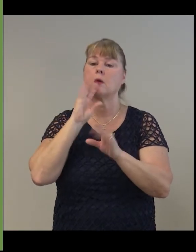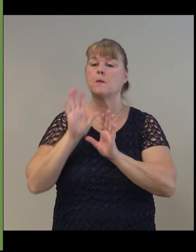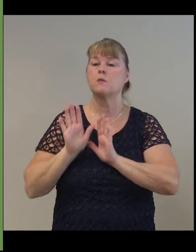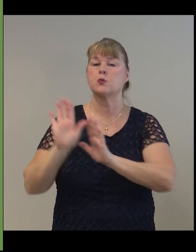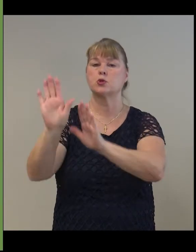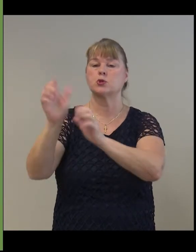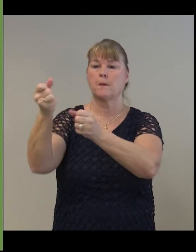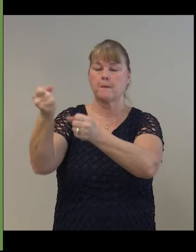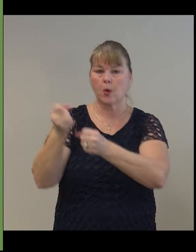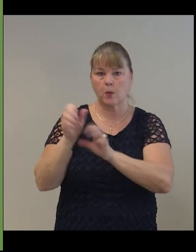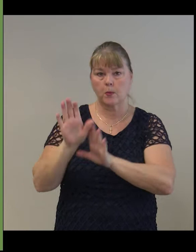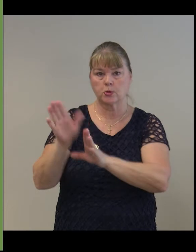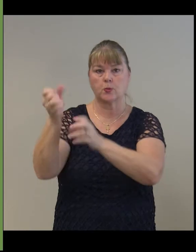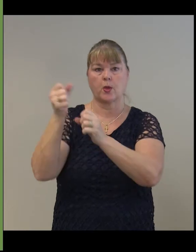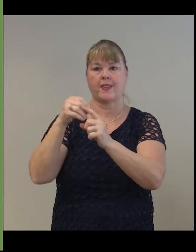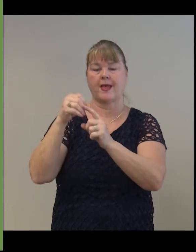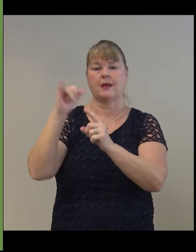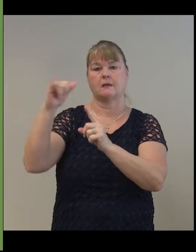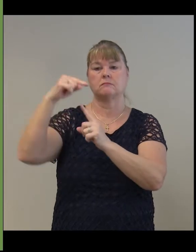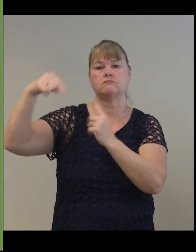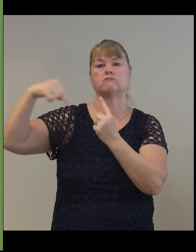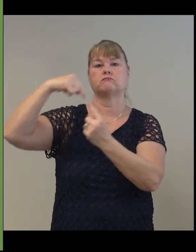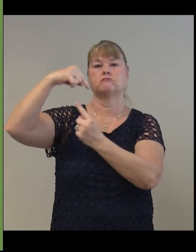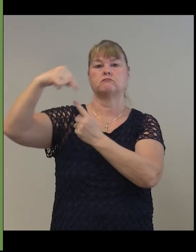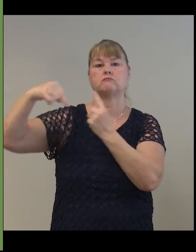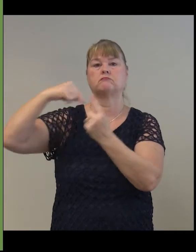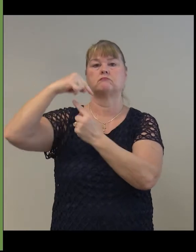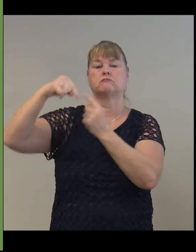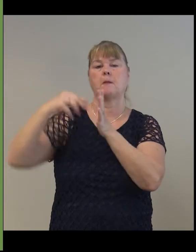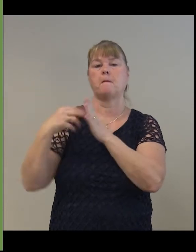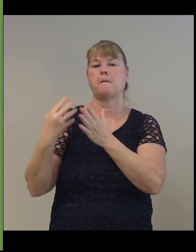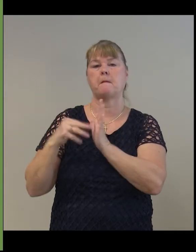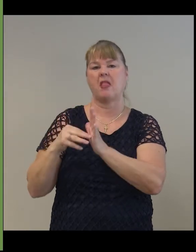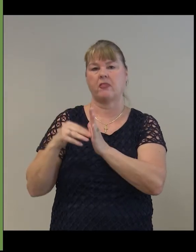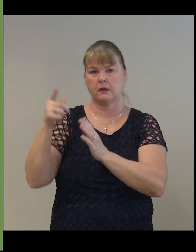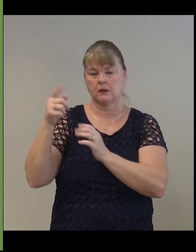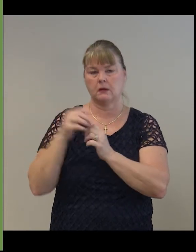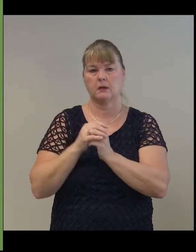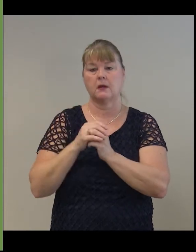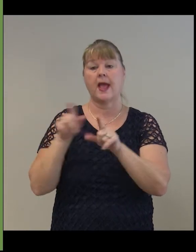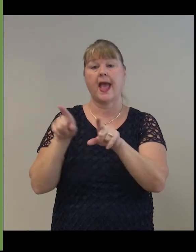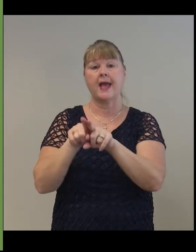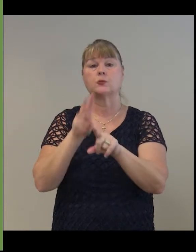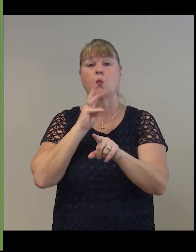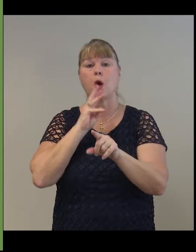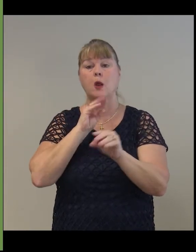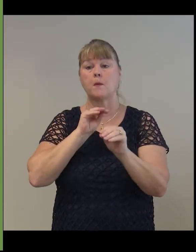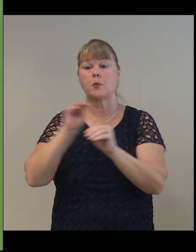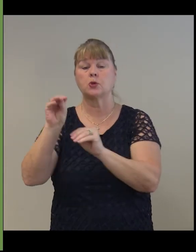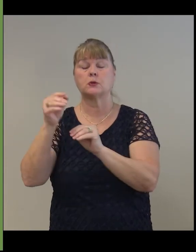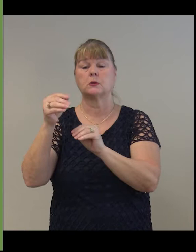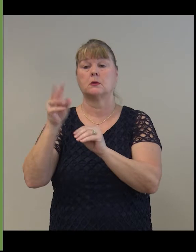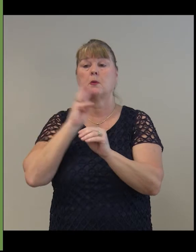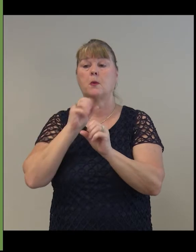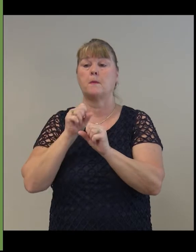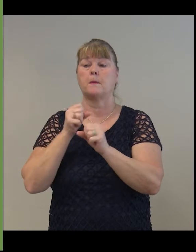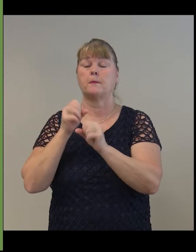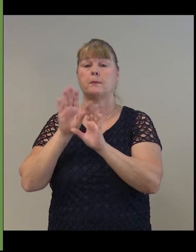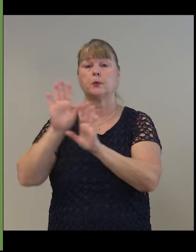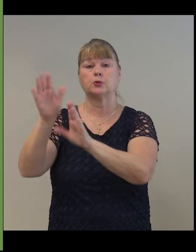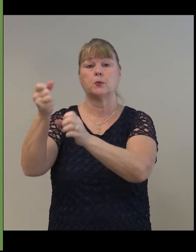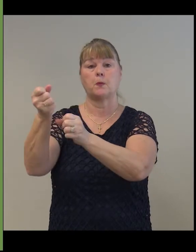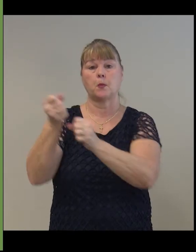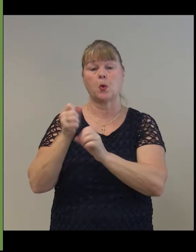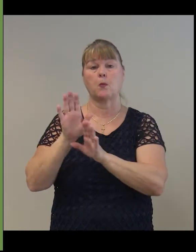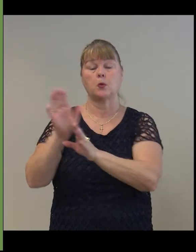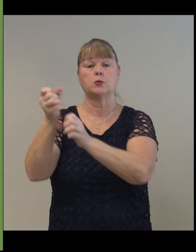and pulled in that cyclonic method. So as water is being pushed and pulled, the most disrupted